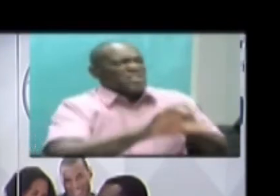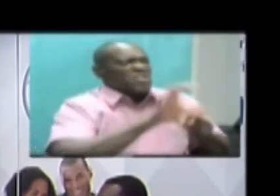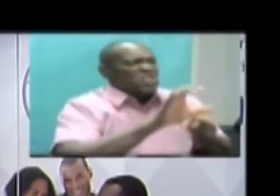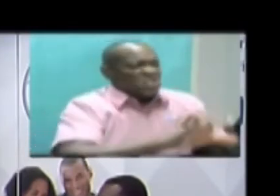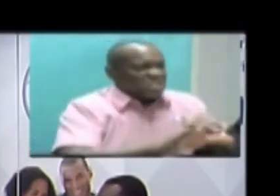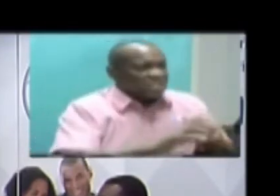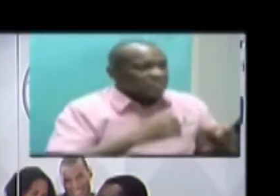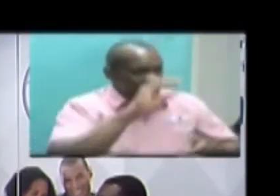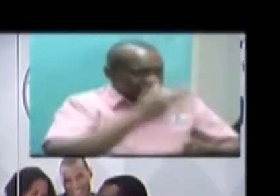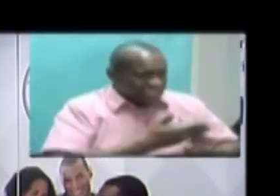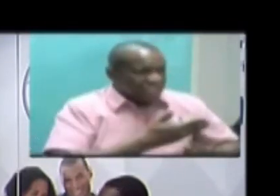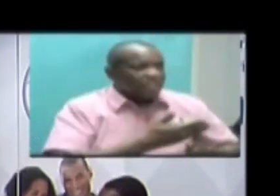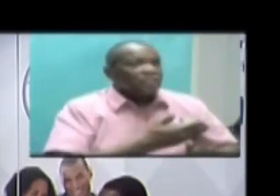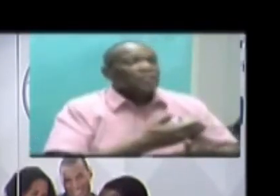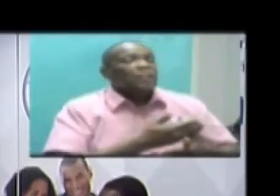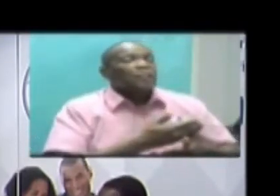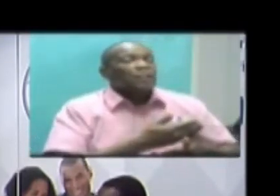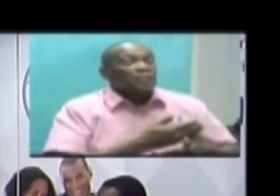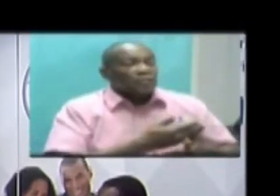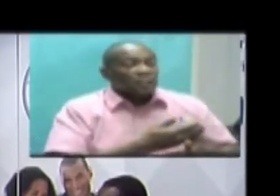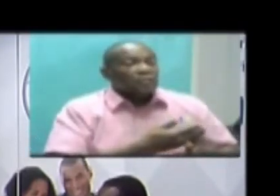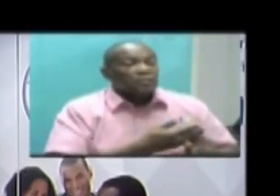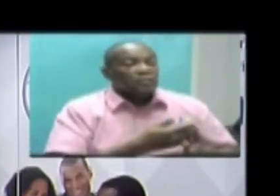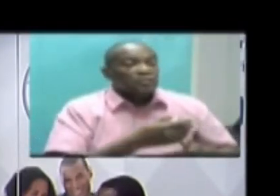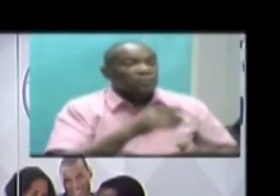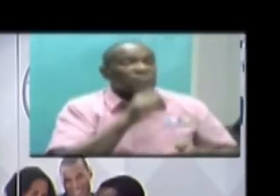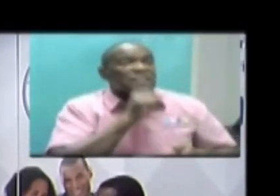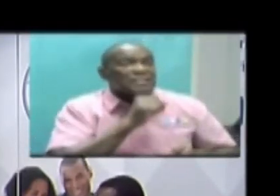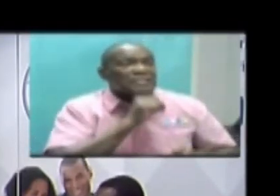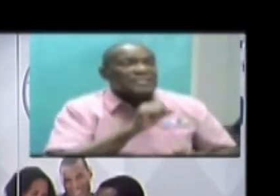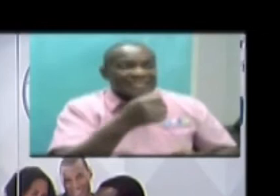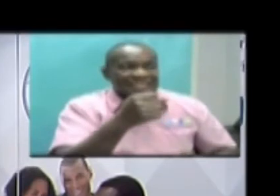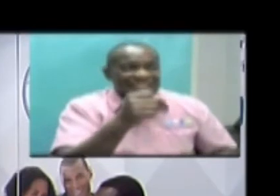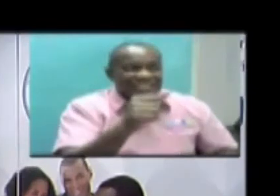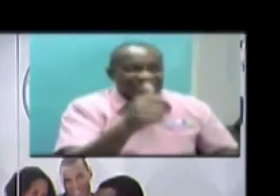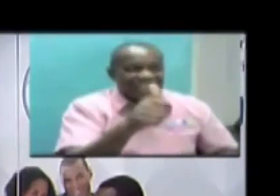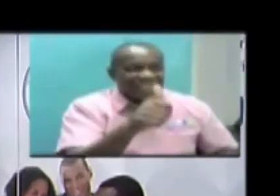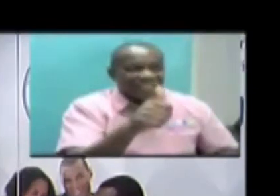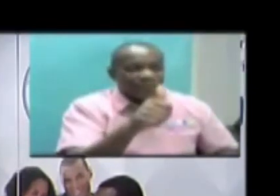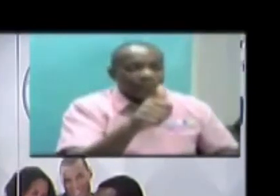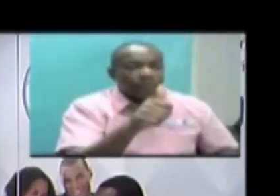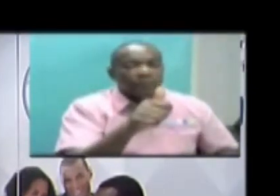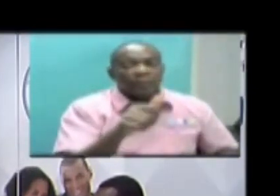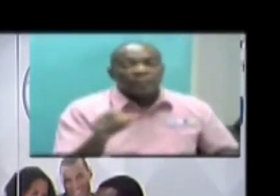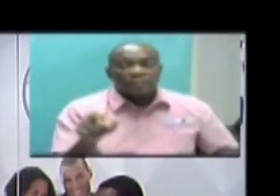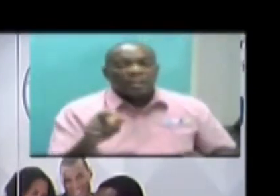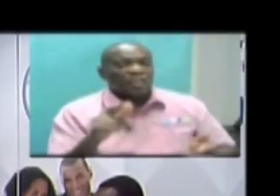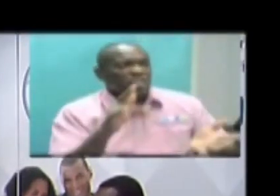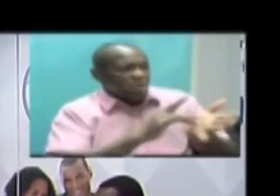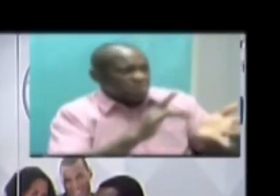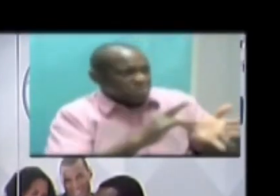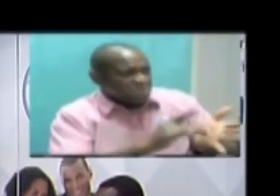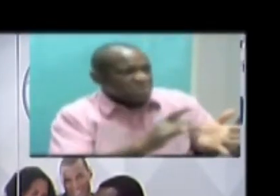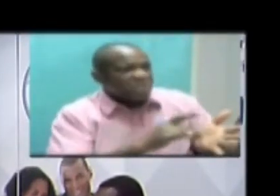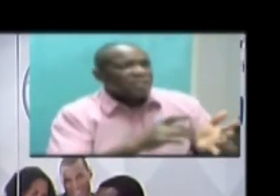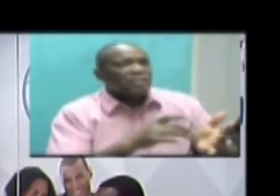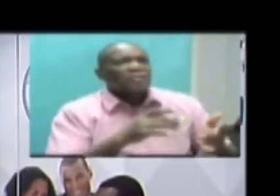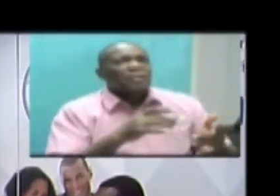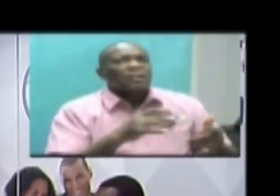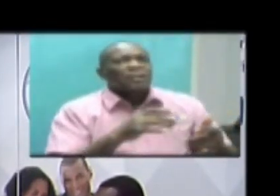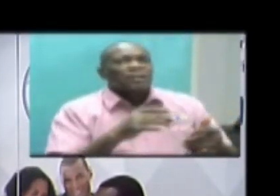is 10 years old. Wow. And it entered the system and it started abusing him on the phones, it lock up the phones, it lock up